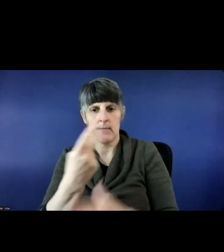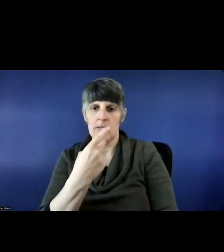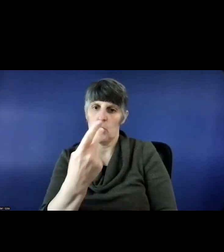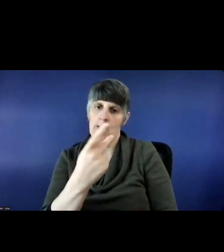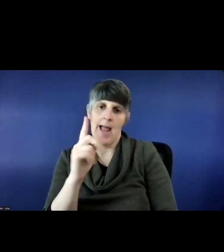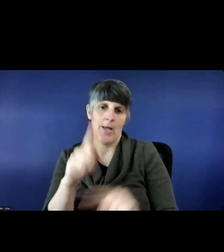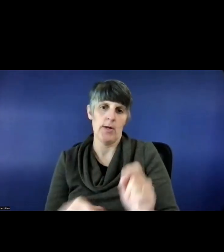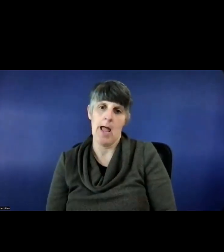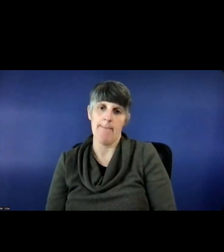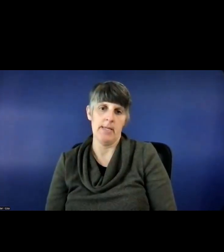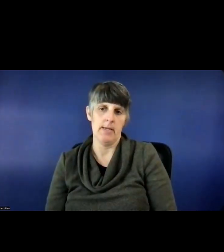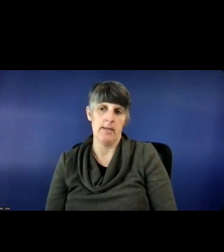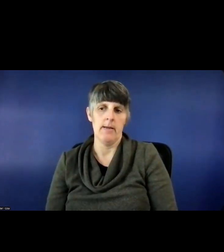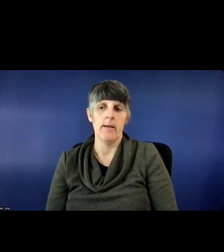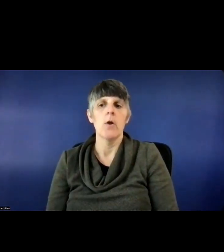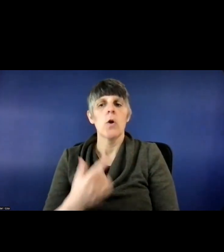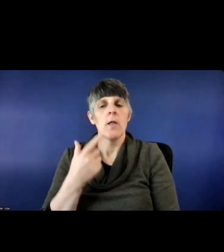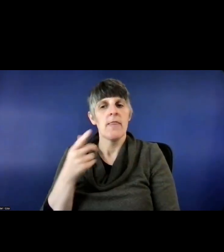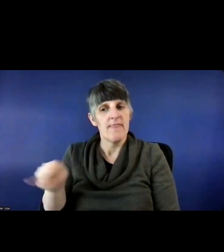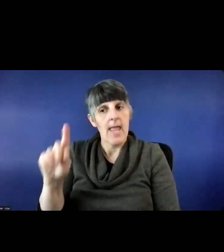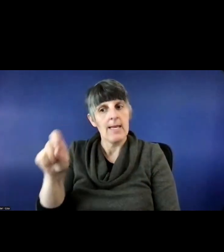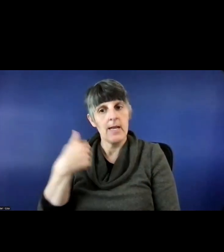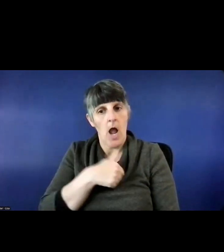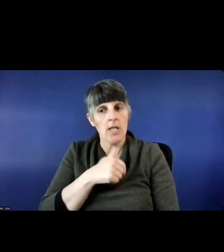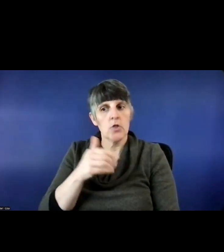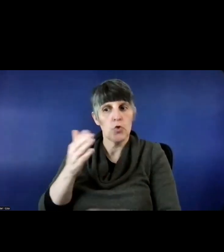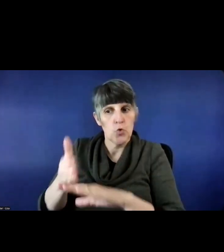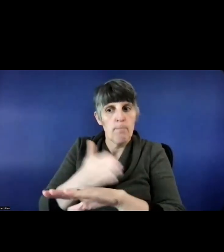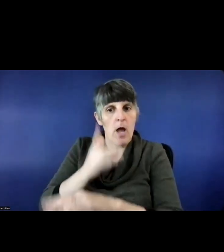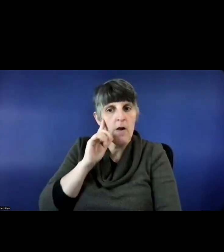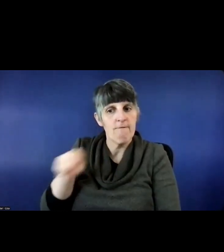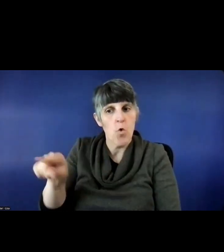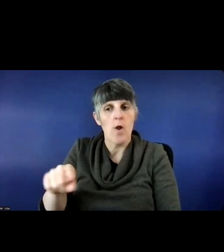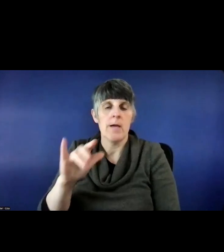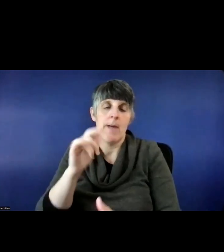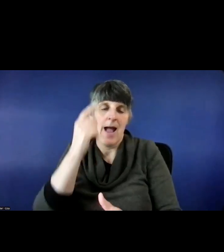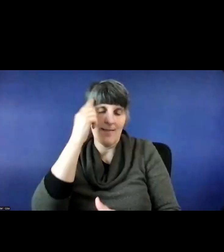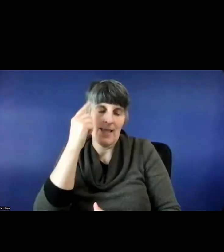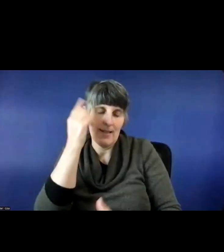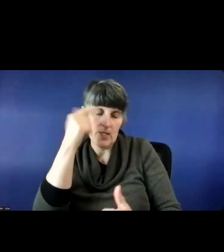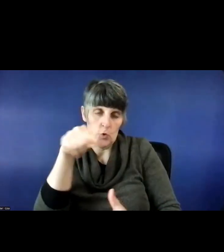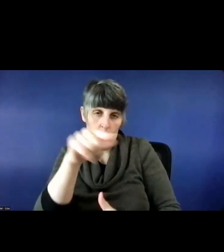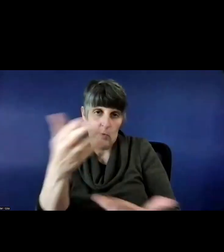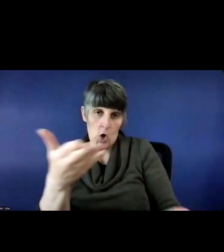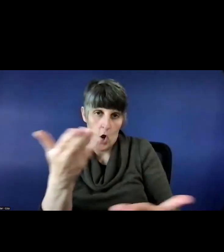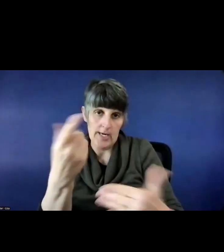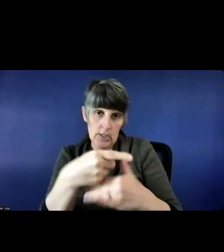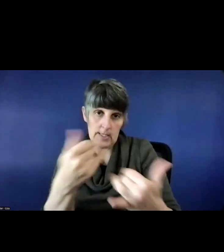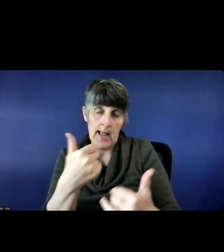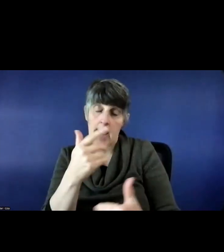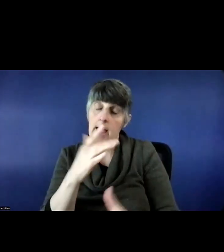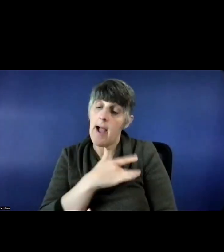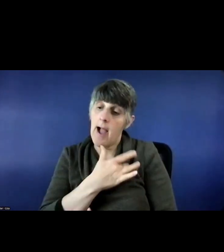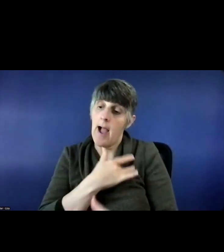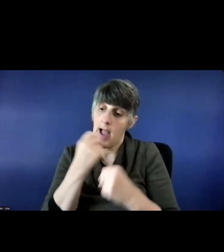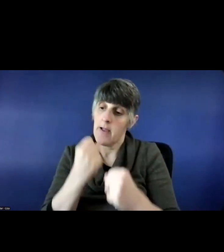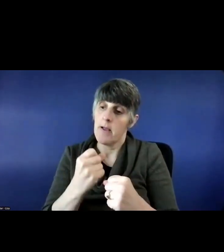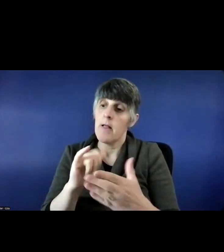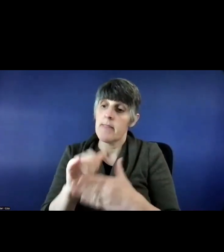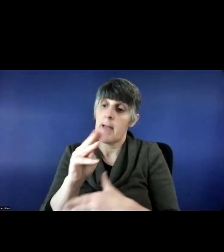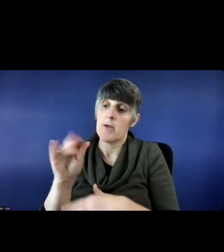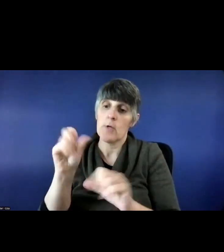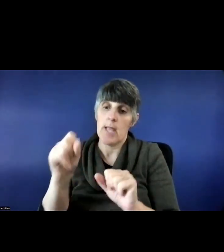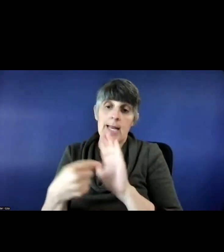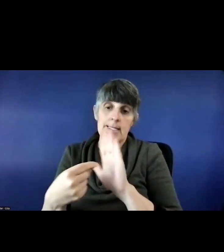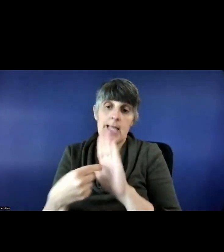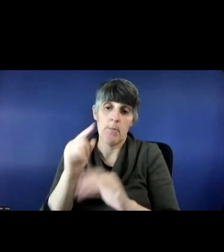They need us to do better for them. And I think that's why we're all here today. I strongly believe that Massachusetts can be an